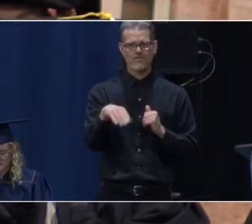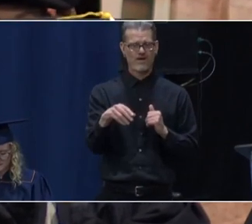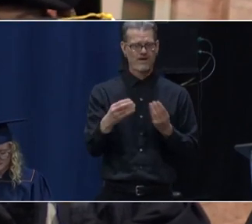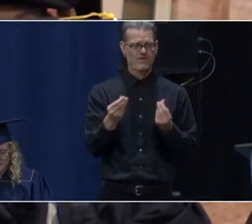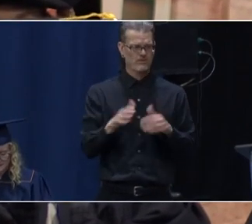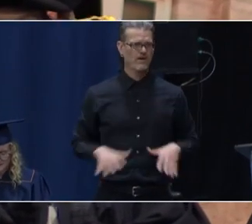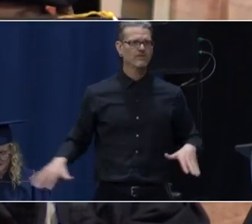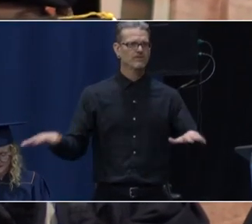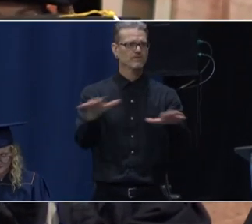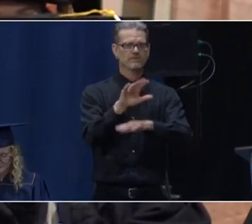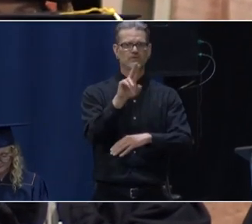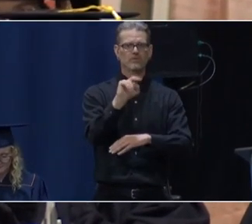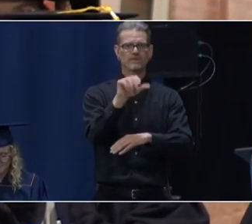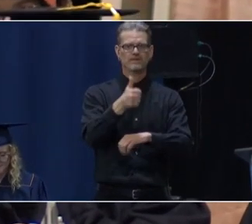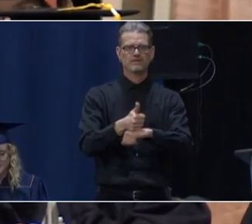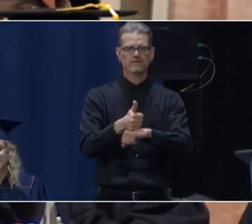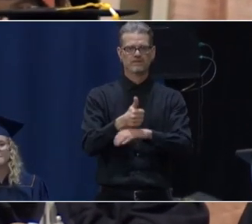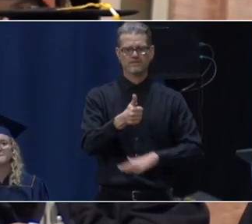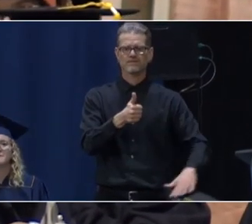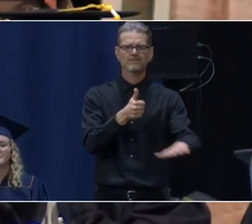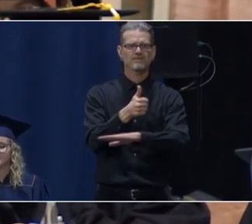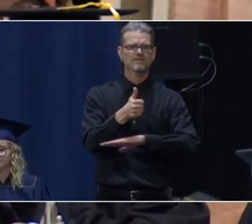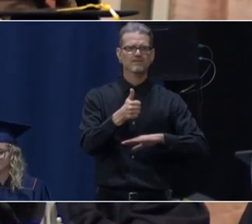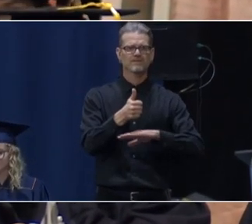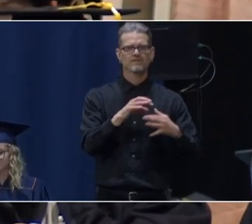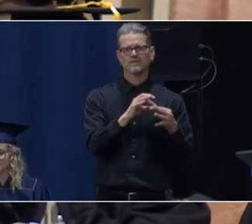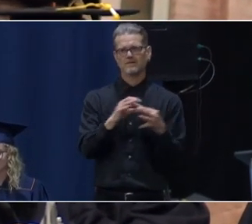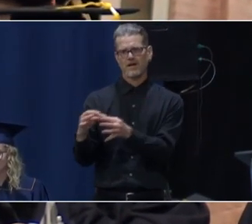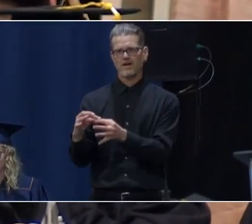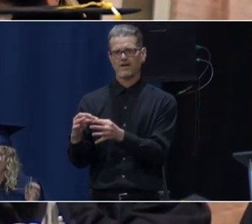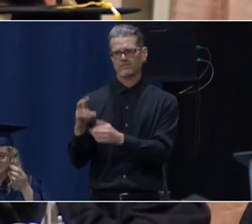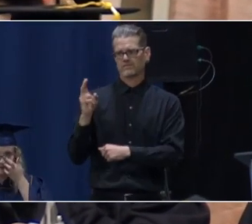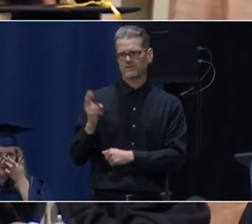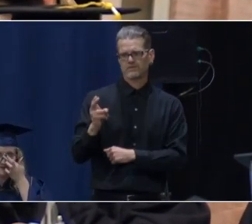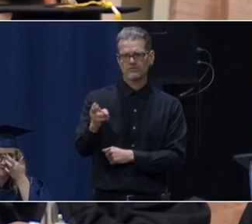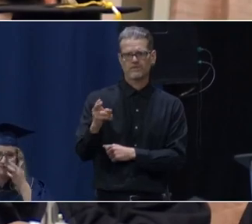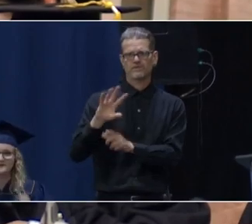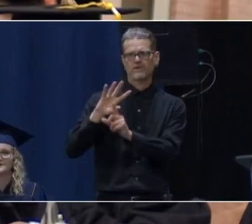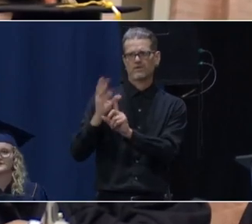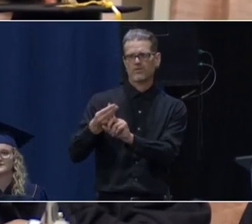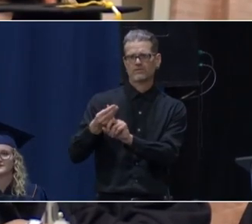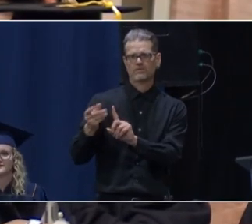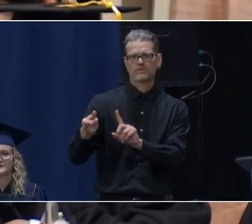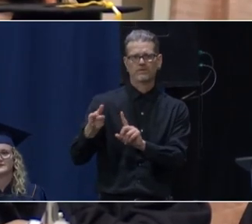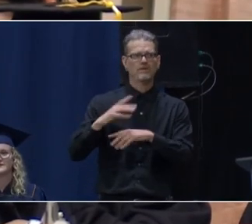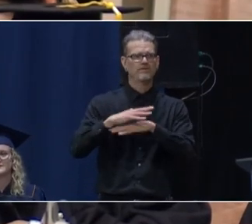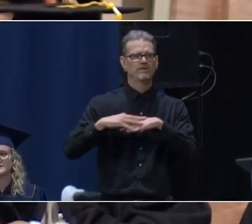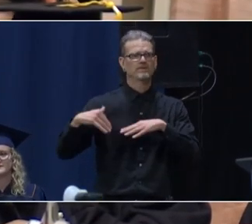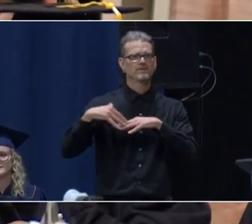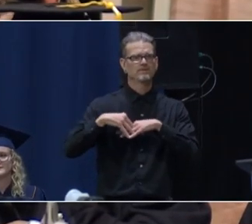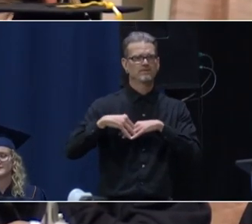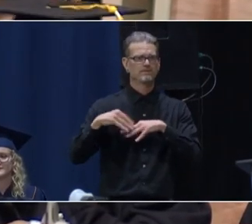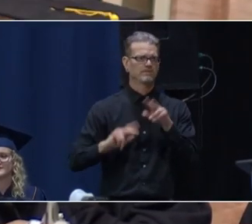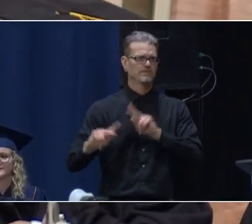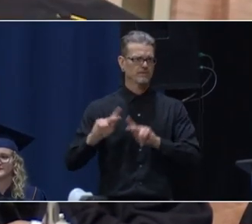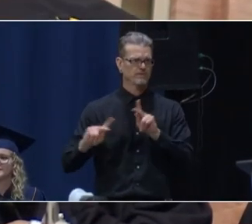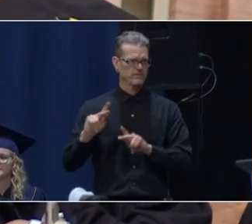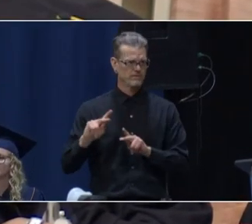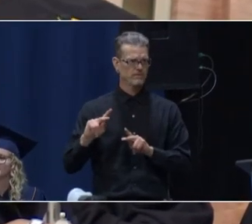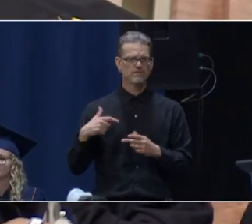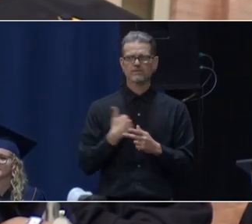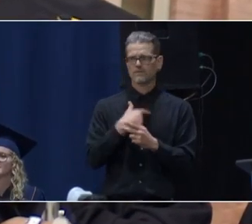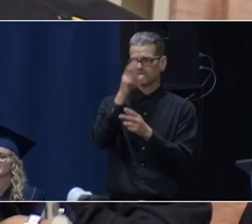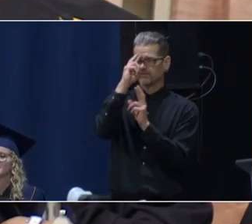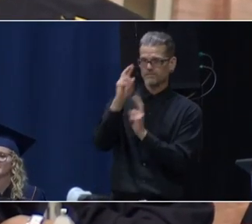our university stands are inextricably tied to the history and culture of indigenous peoples. We pay our